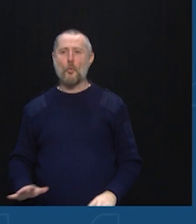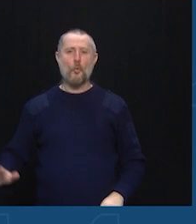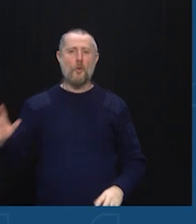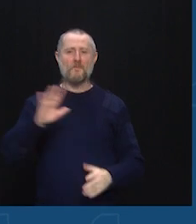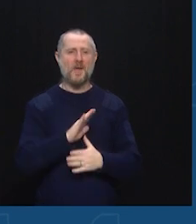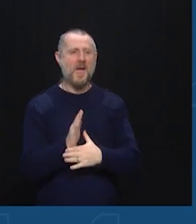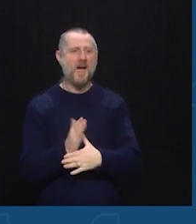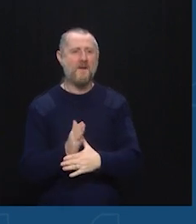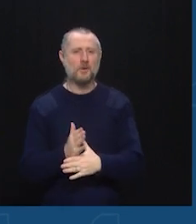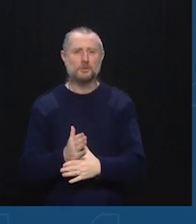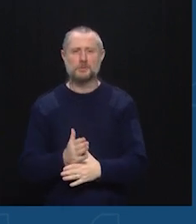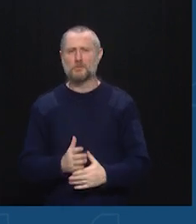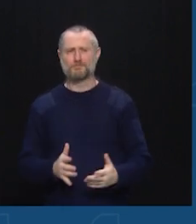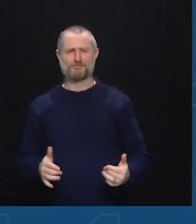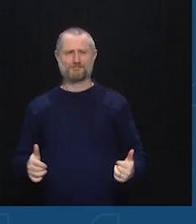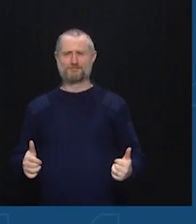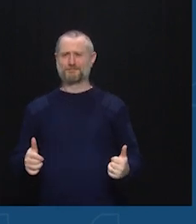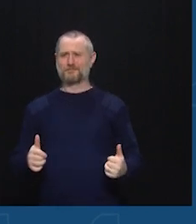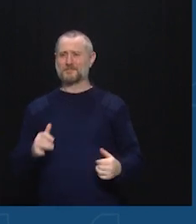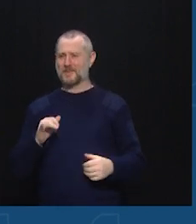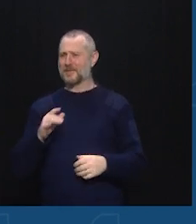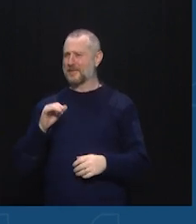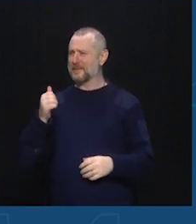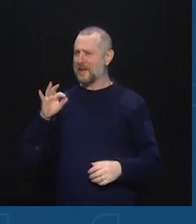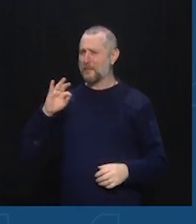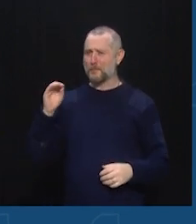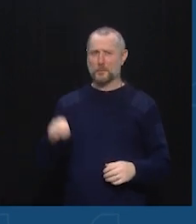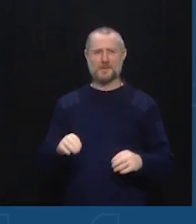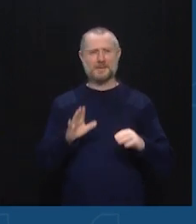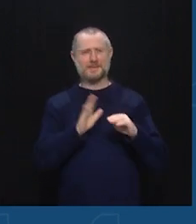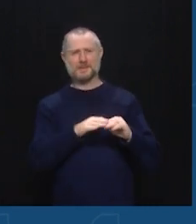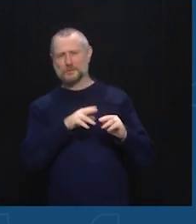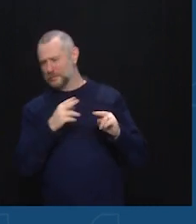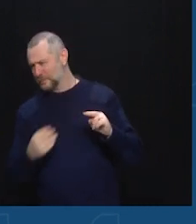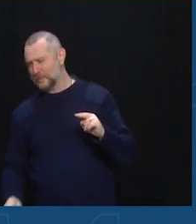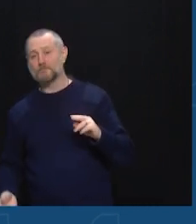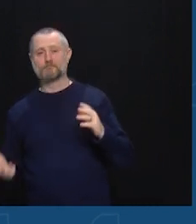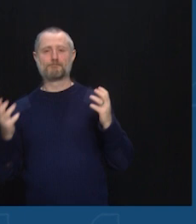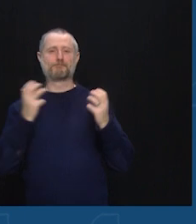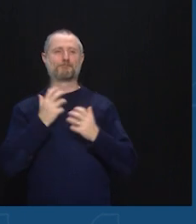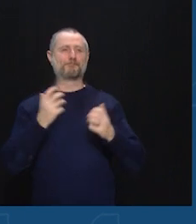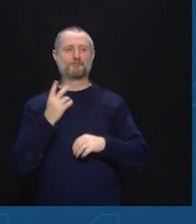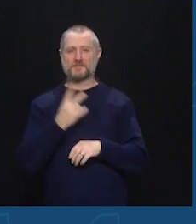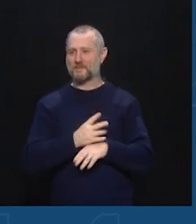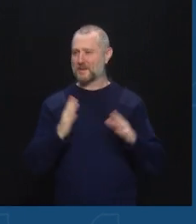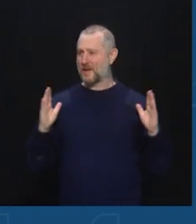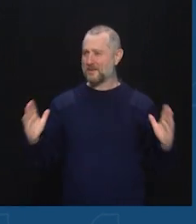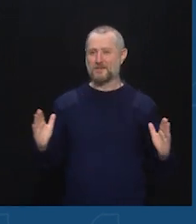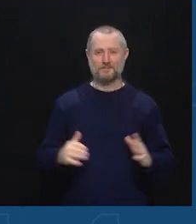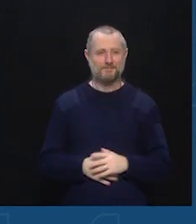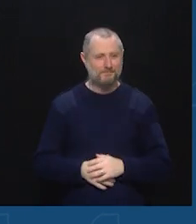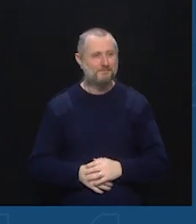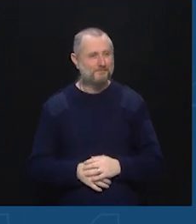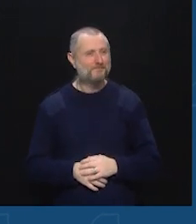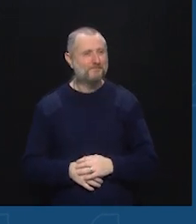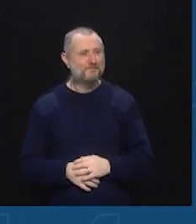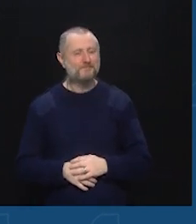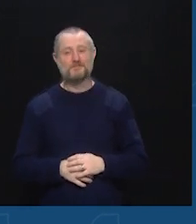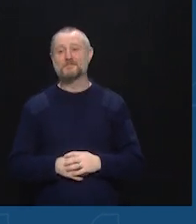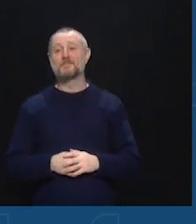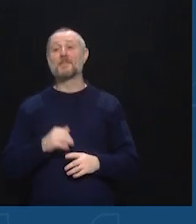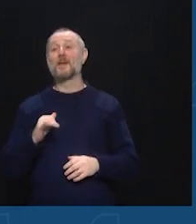a 19% drop from our peak just exactly a month ago. And our single highest one day